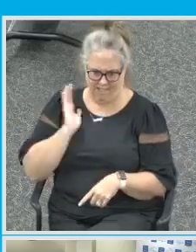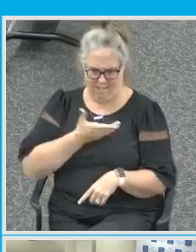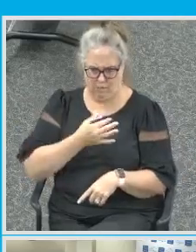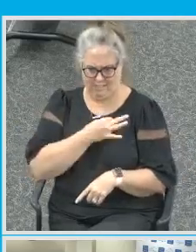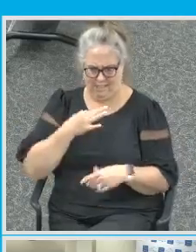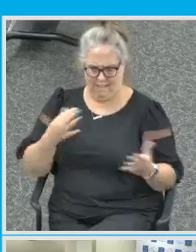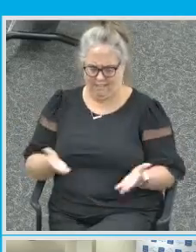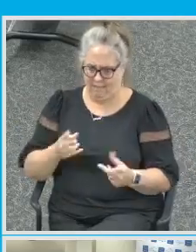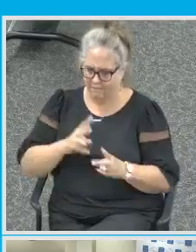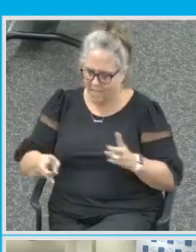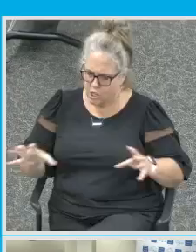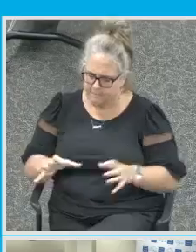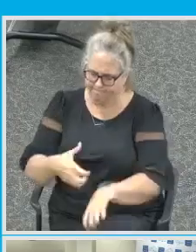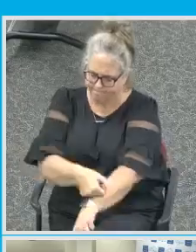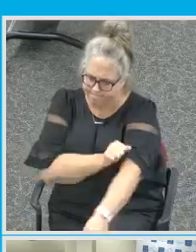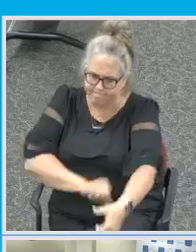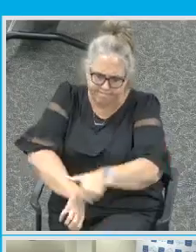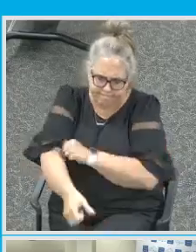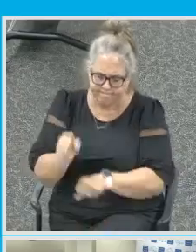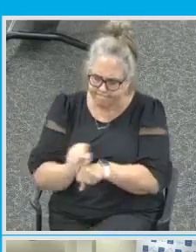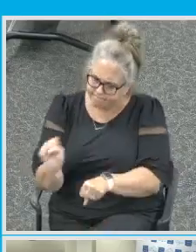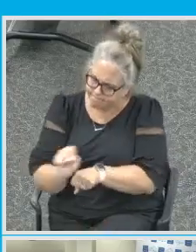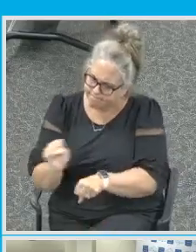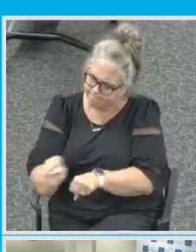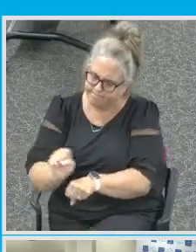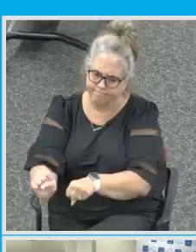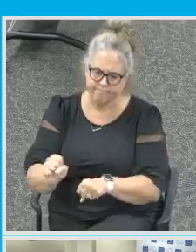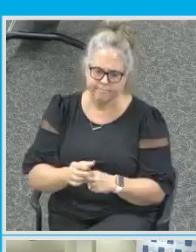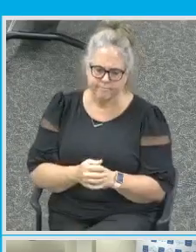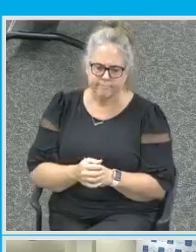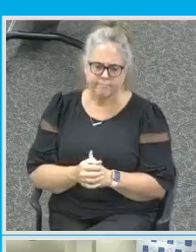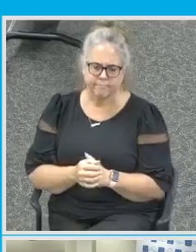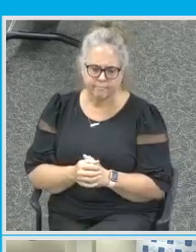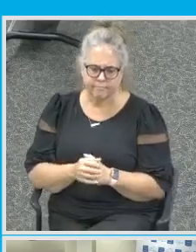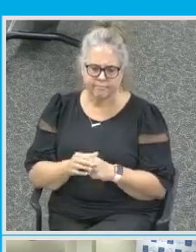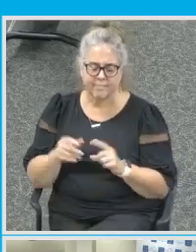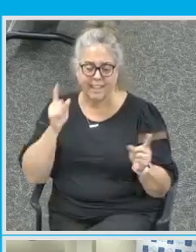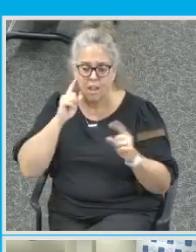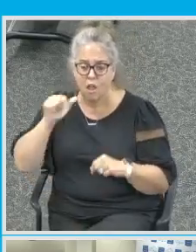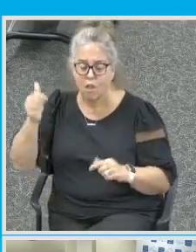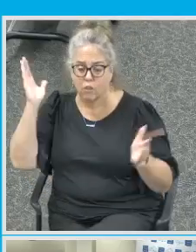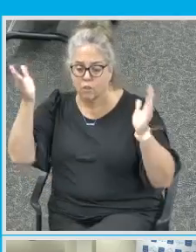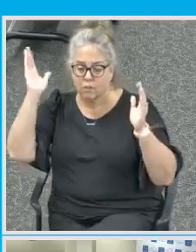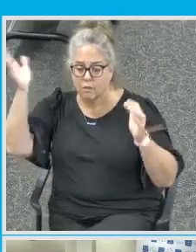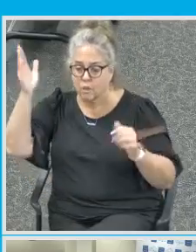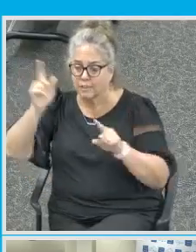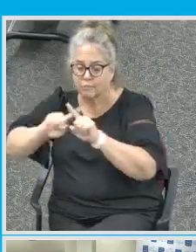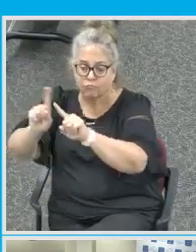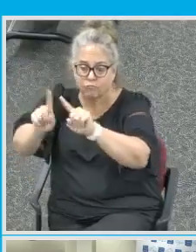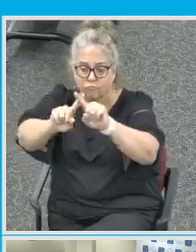apparent as we listened to other presentations. Anything that you'd like to add, Dr. Vu or